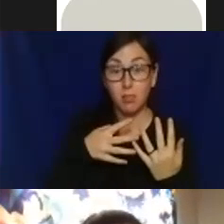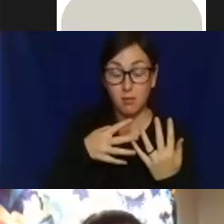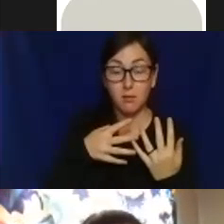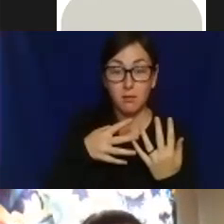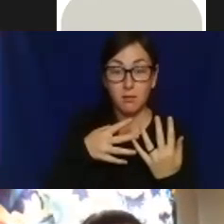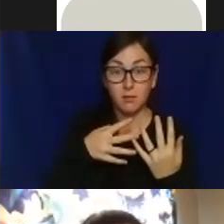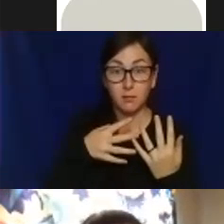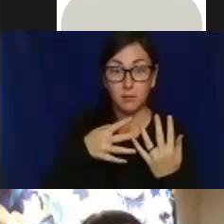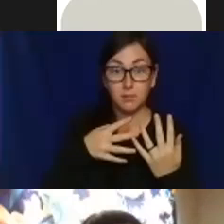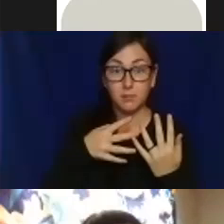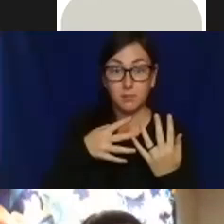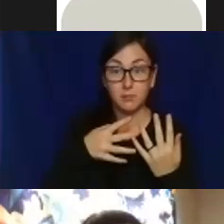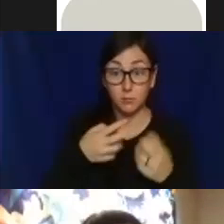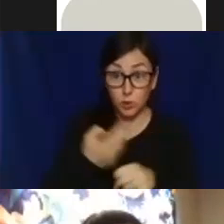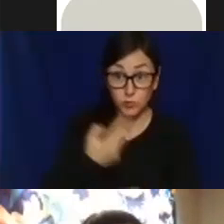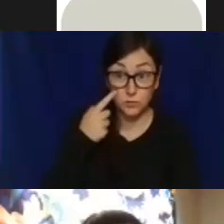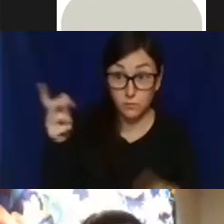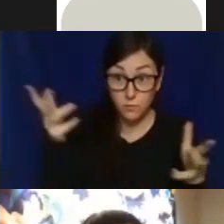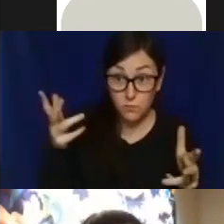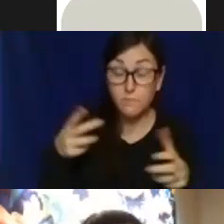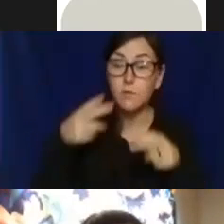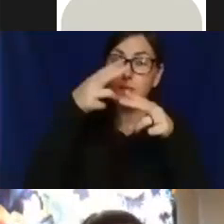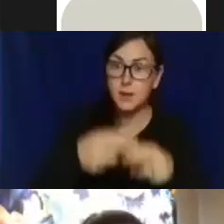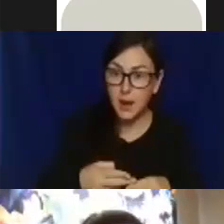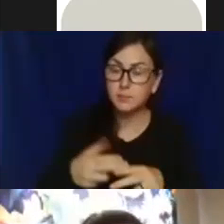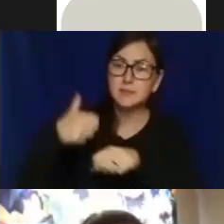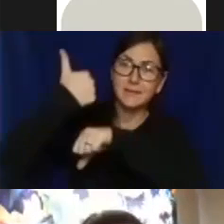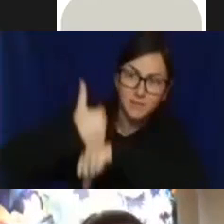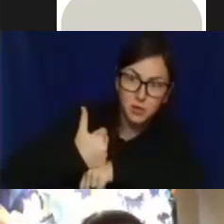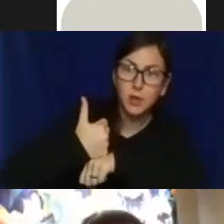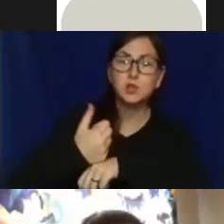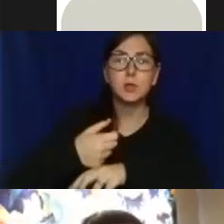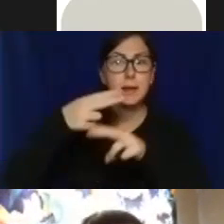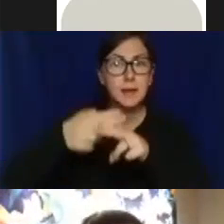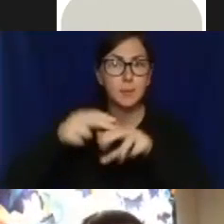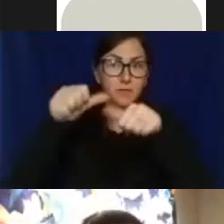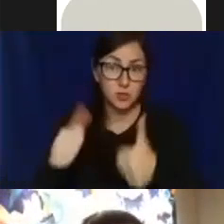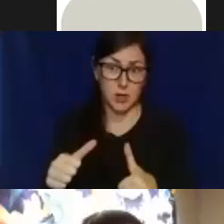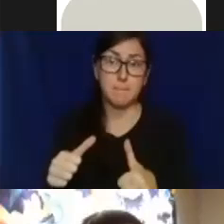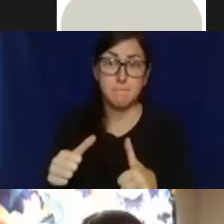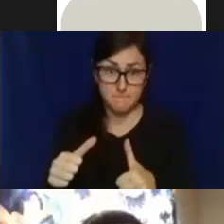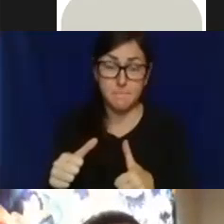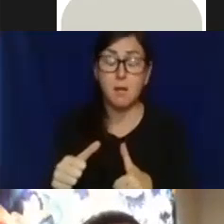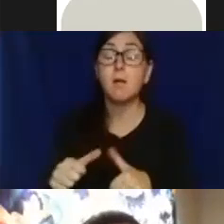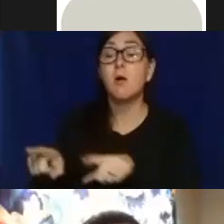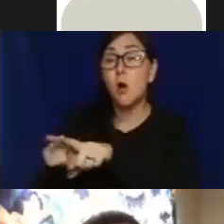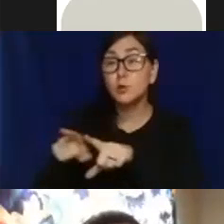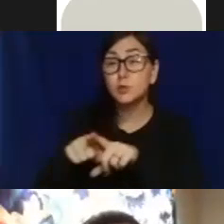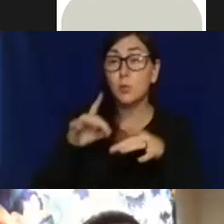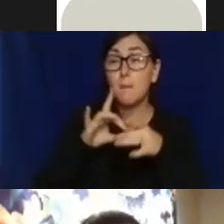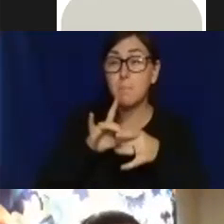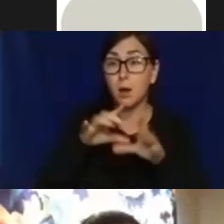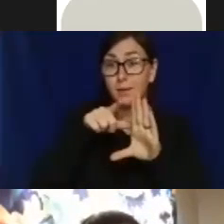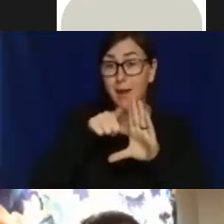name, the configuration geometry, and the name of the shape, or the name of the geometry, plus the bond angle, okay?